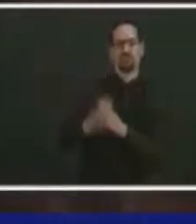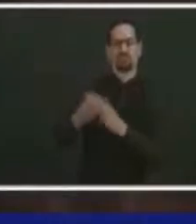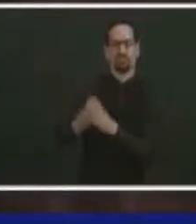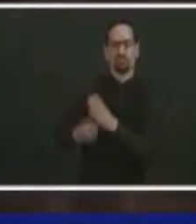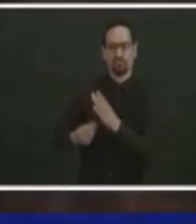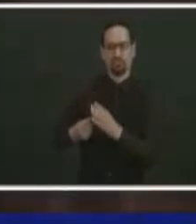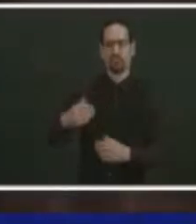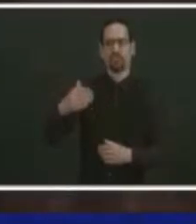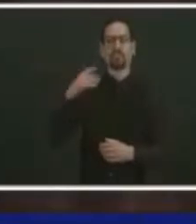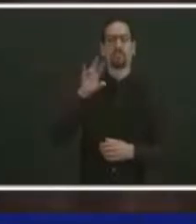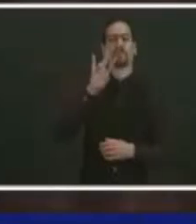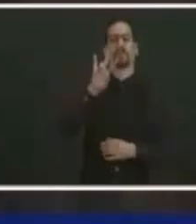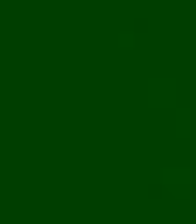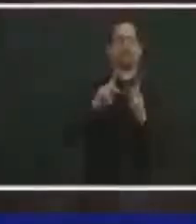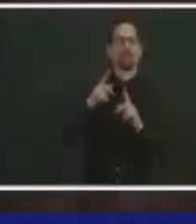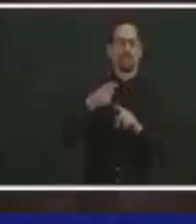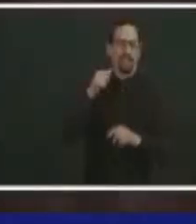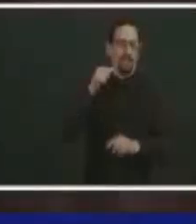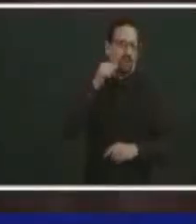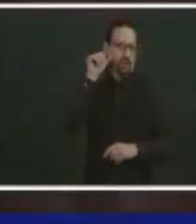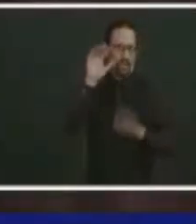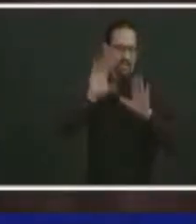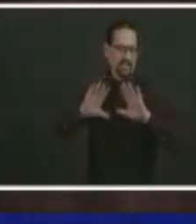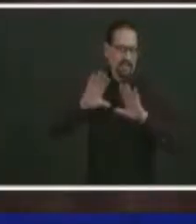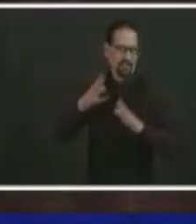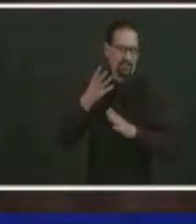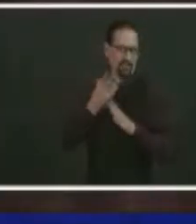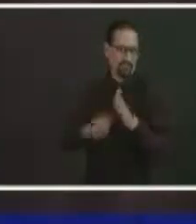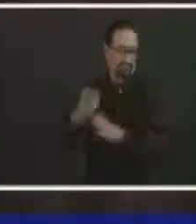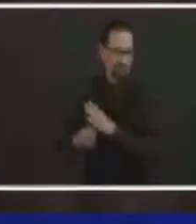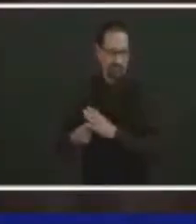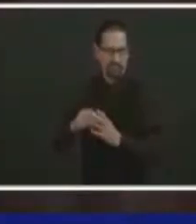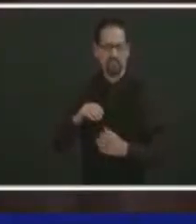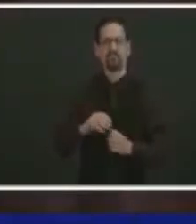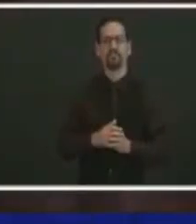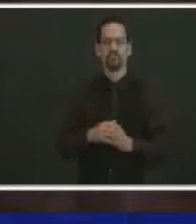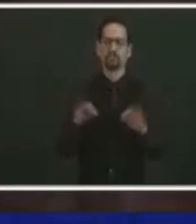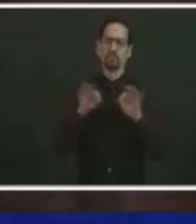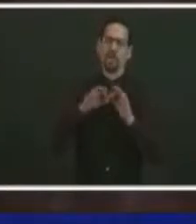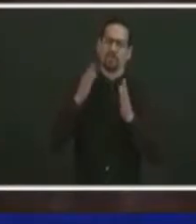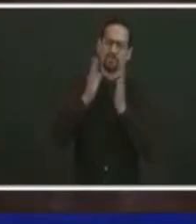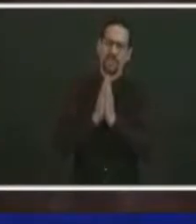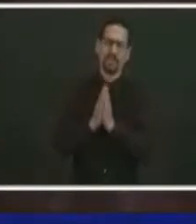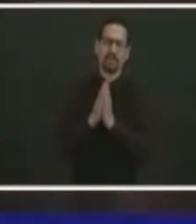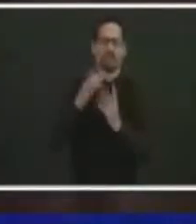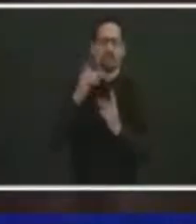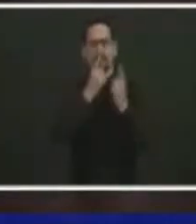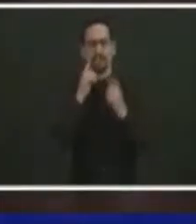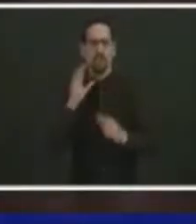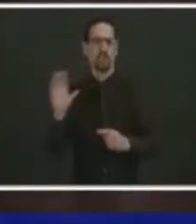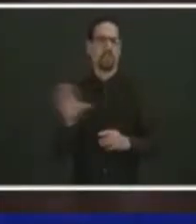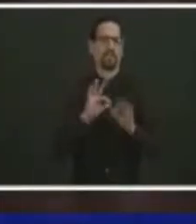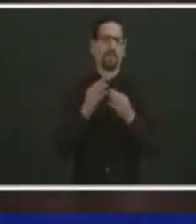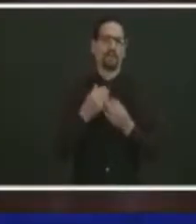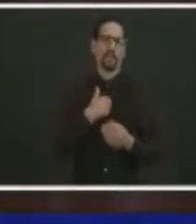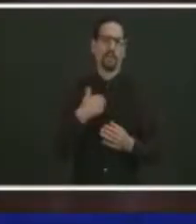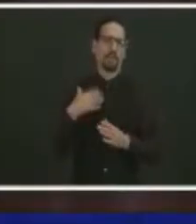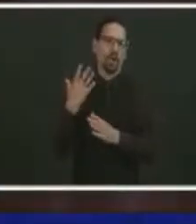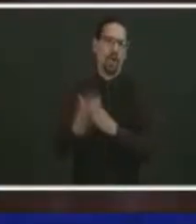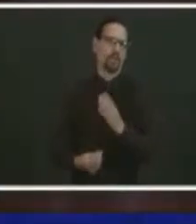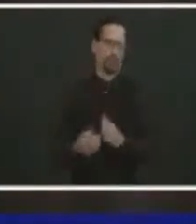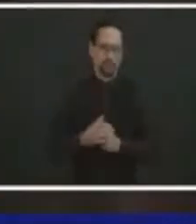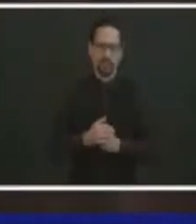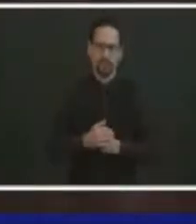people whose passings we reported on Sunday. While every single loss is